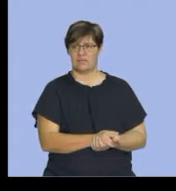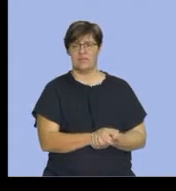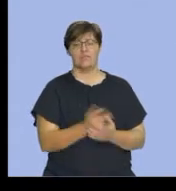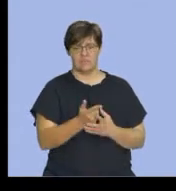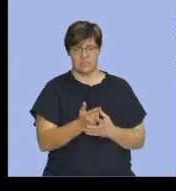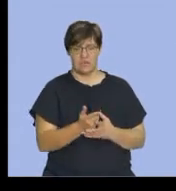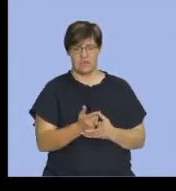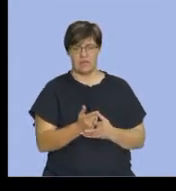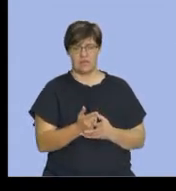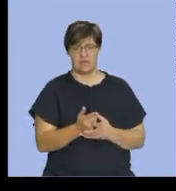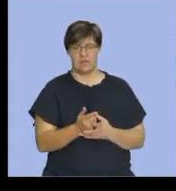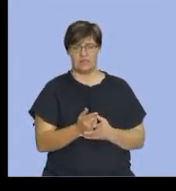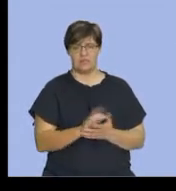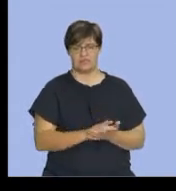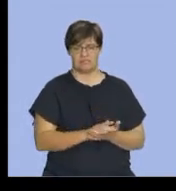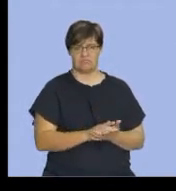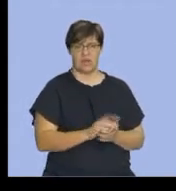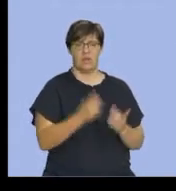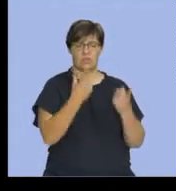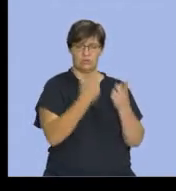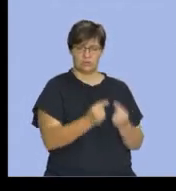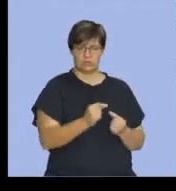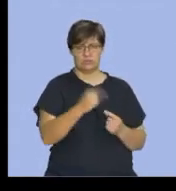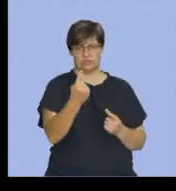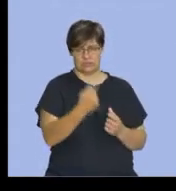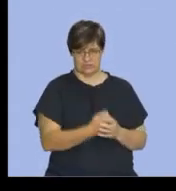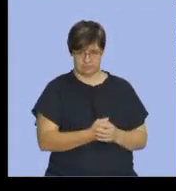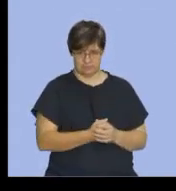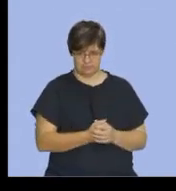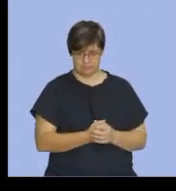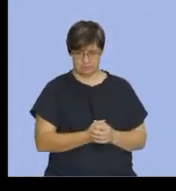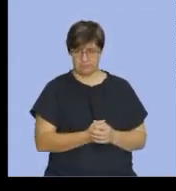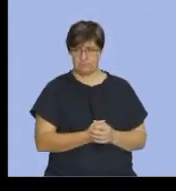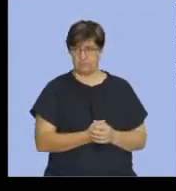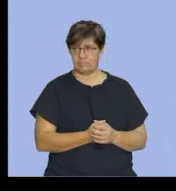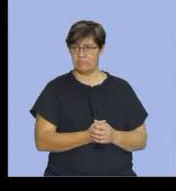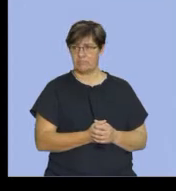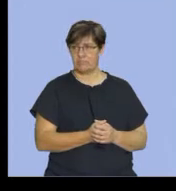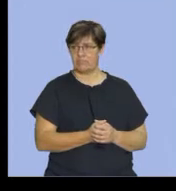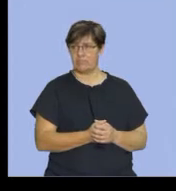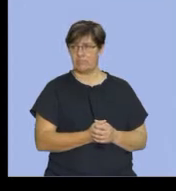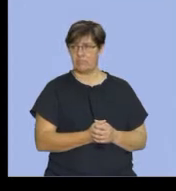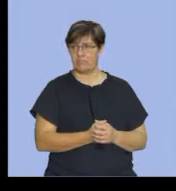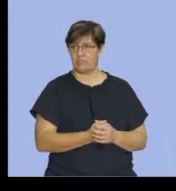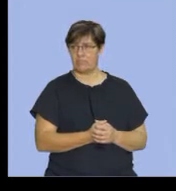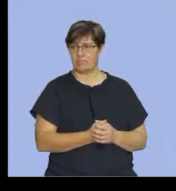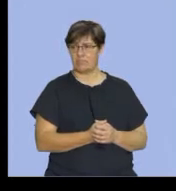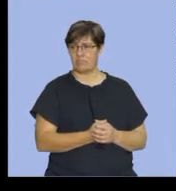so that I can do the horizontal, the vertical here. Okay, now we're going to do the vertical.